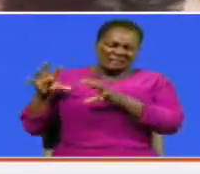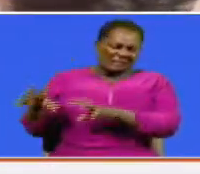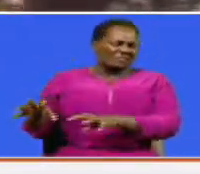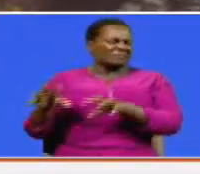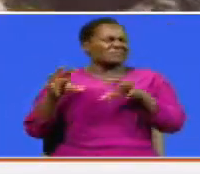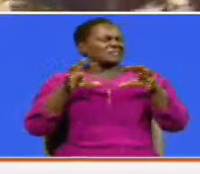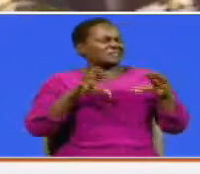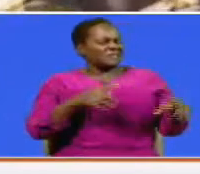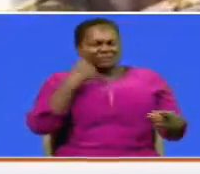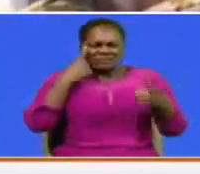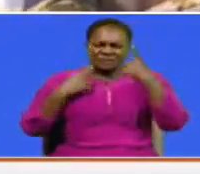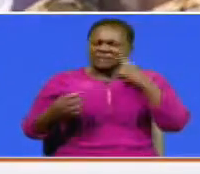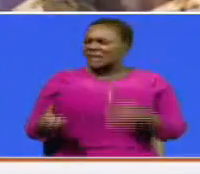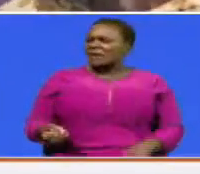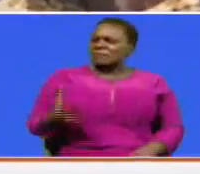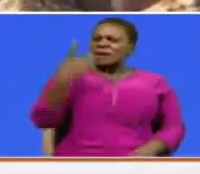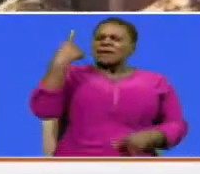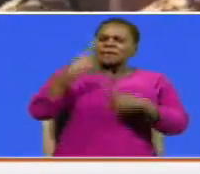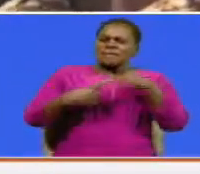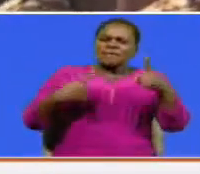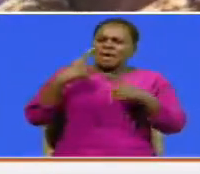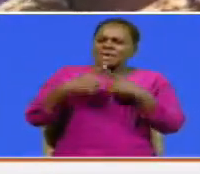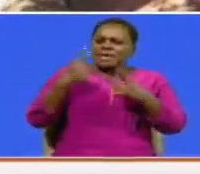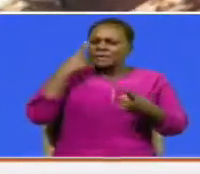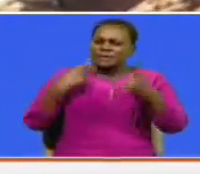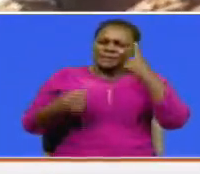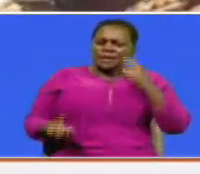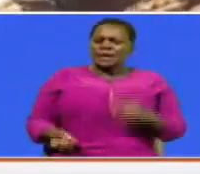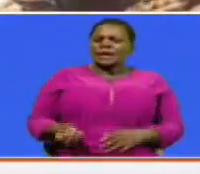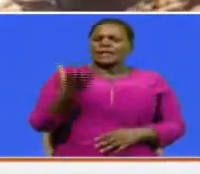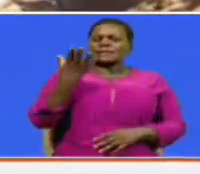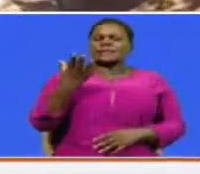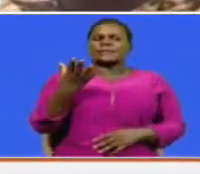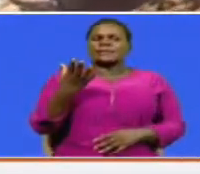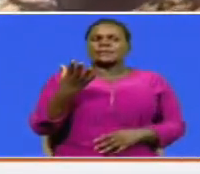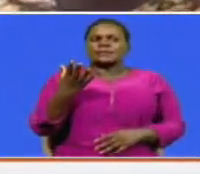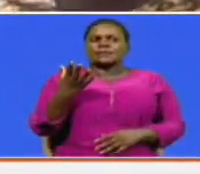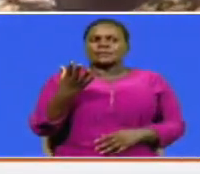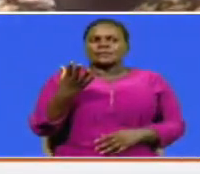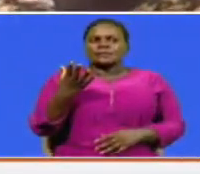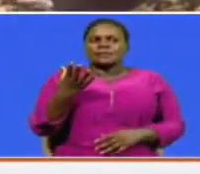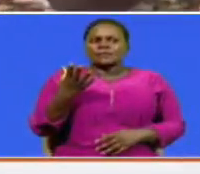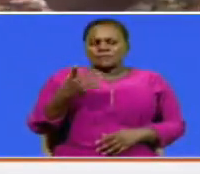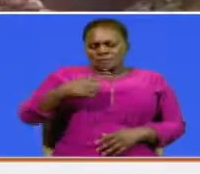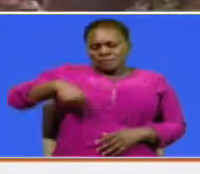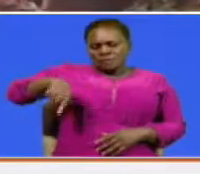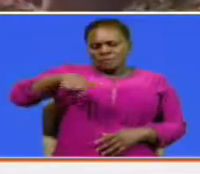tia gas, kila mwaka tia gas. Sasa waje